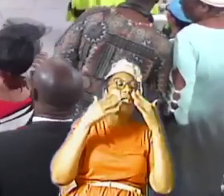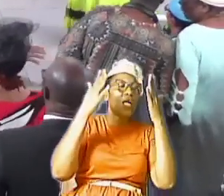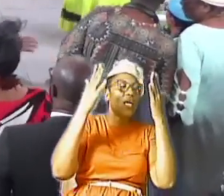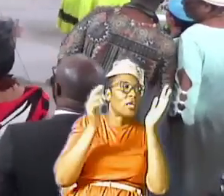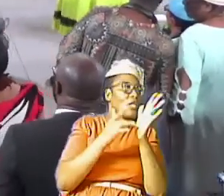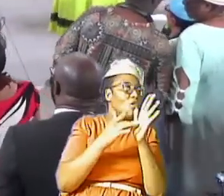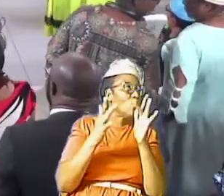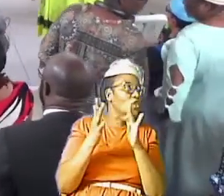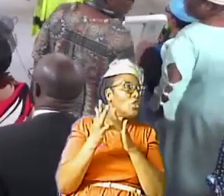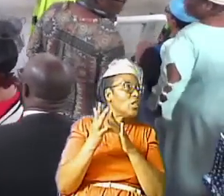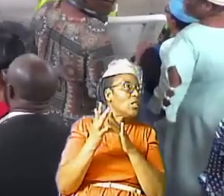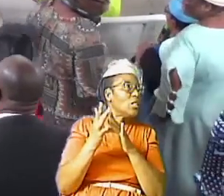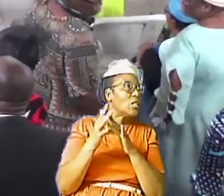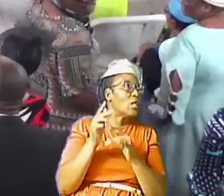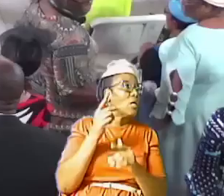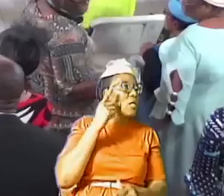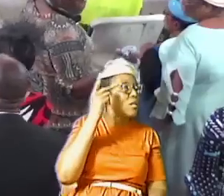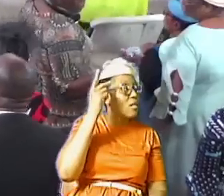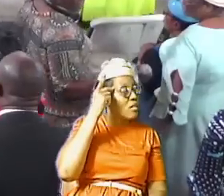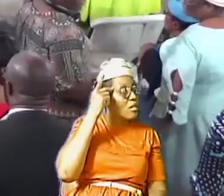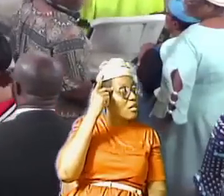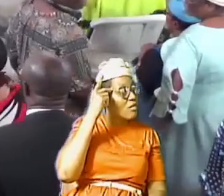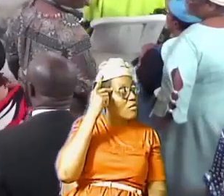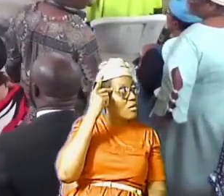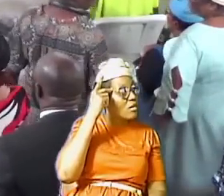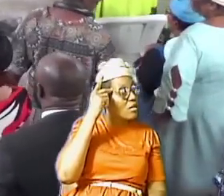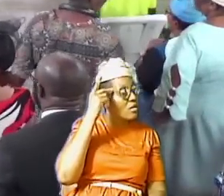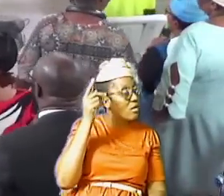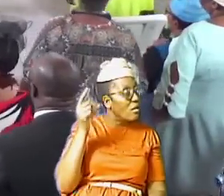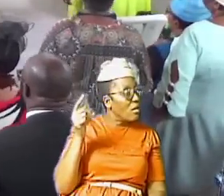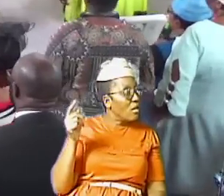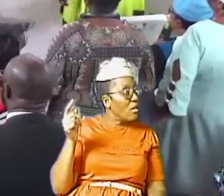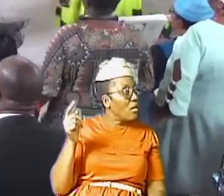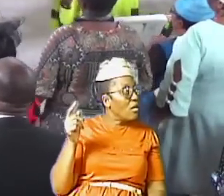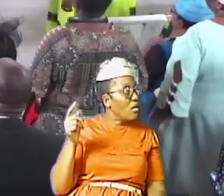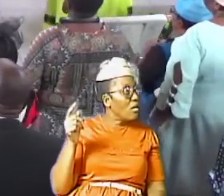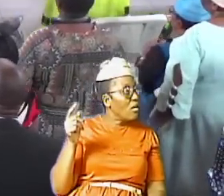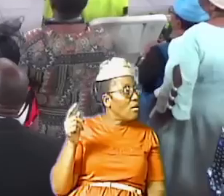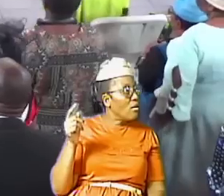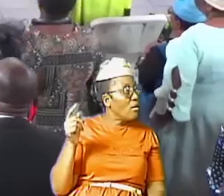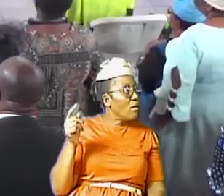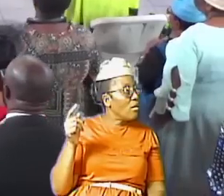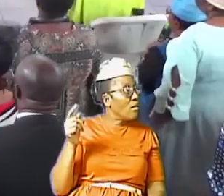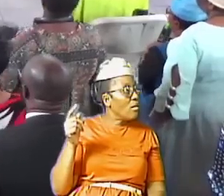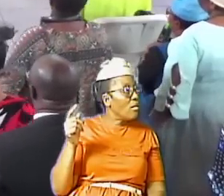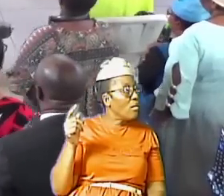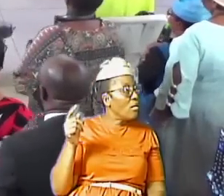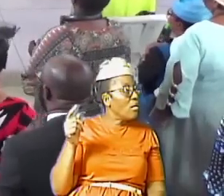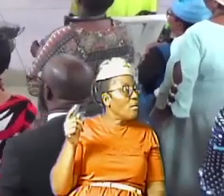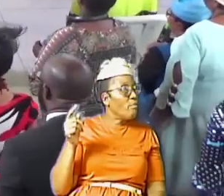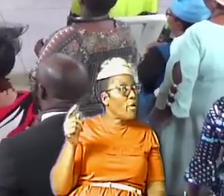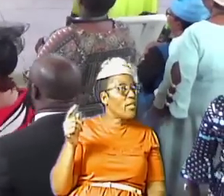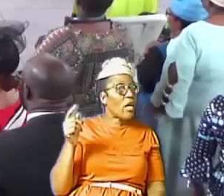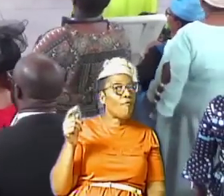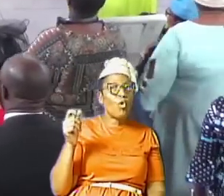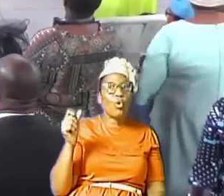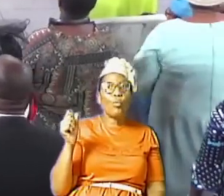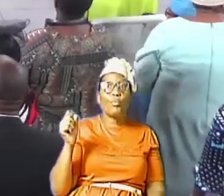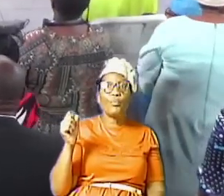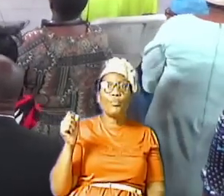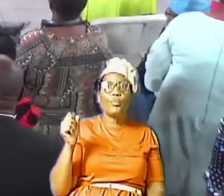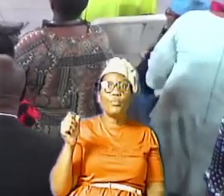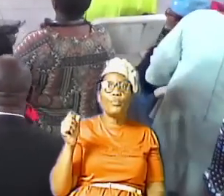Hallelujah, thank you, Jesus. We like the parents of Dickinson. Is Dickinson the baby's name or the parent name? Could you come, please? We have a baby